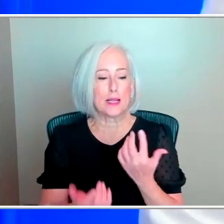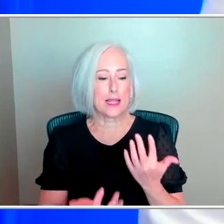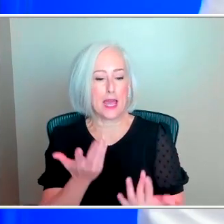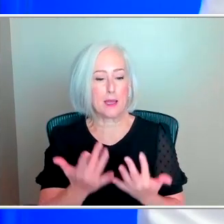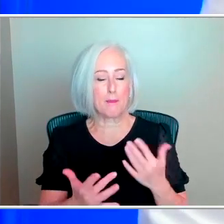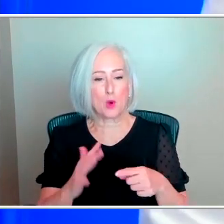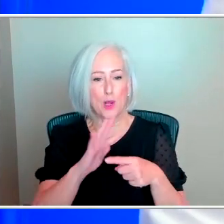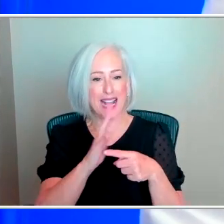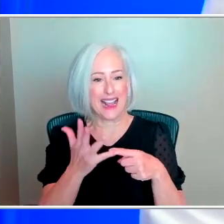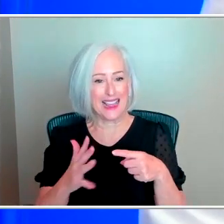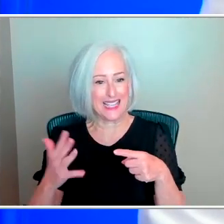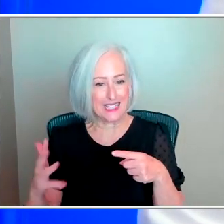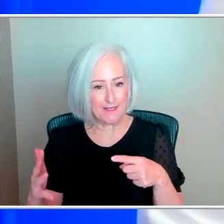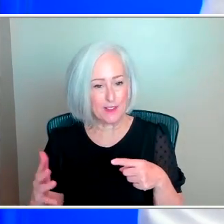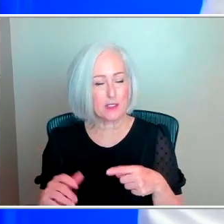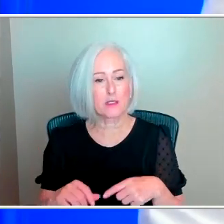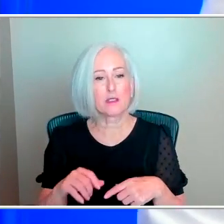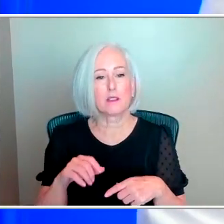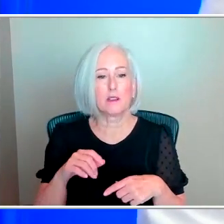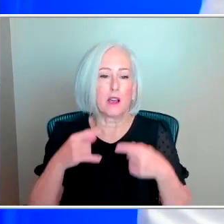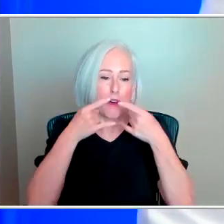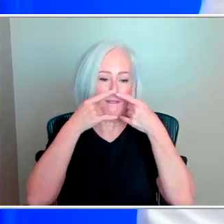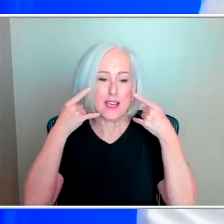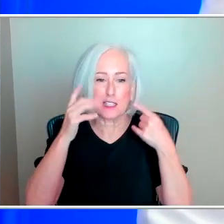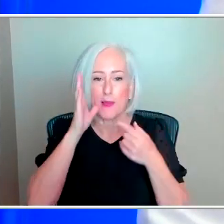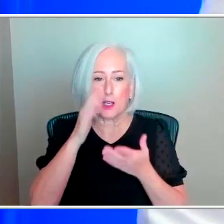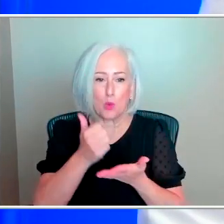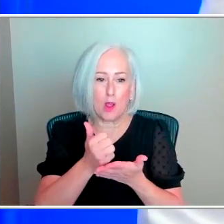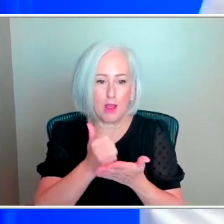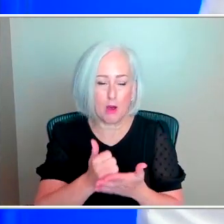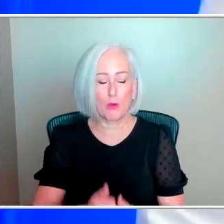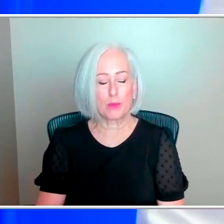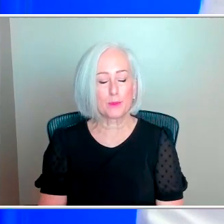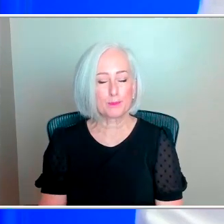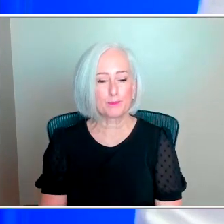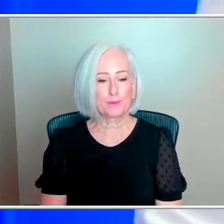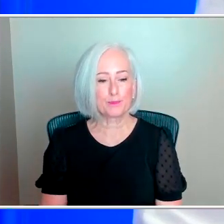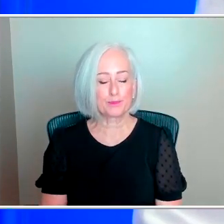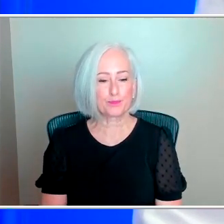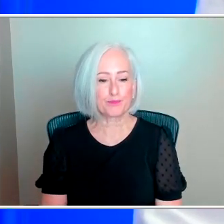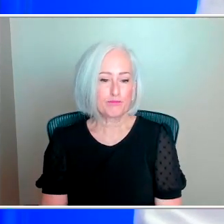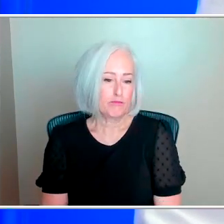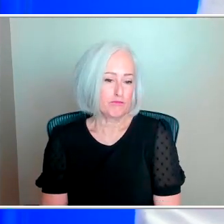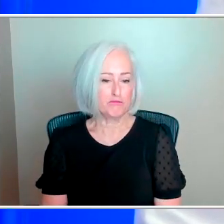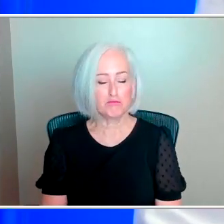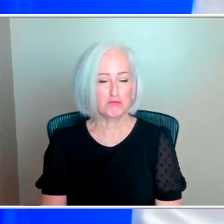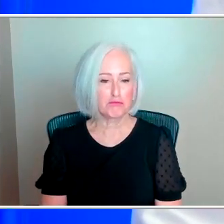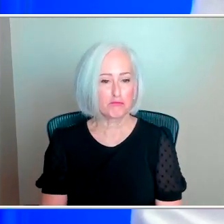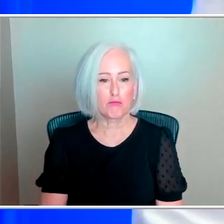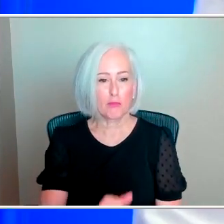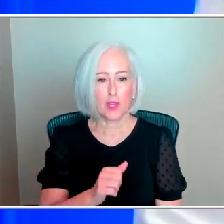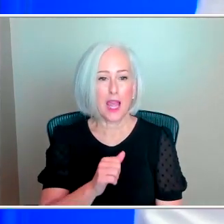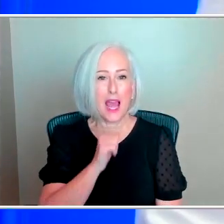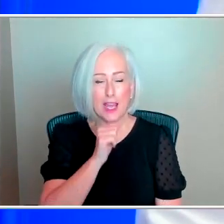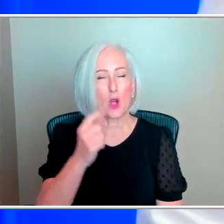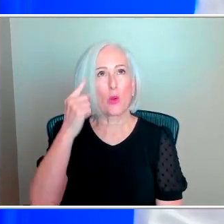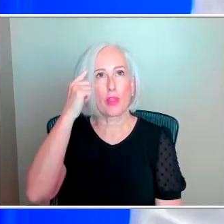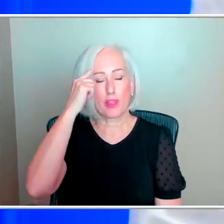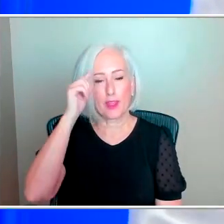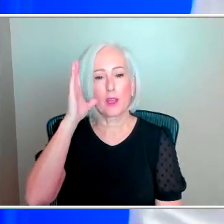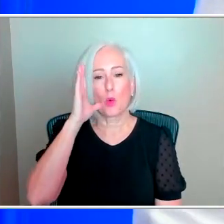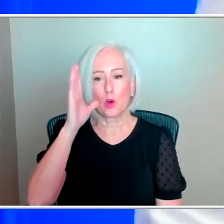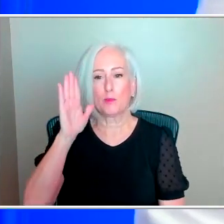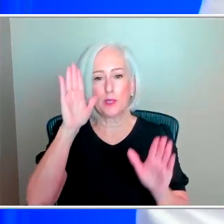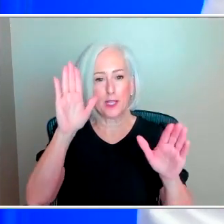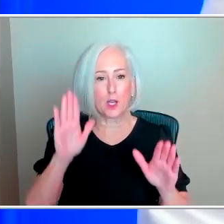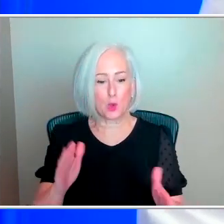that a face mask will help you. So I wouldn't, I don't think it's going to be of great help. It's not going to